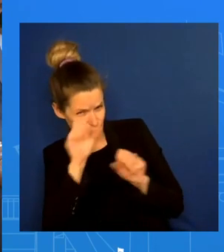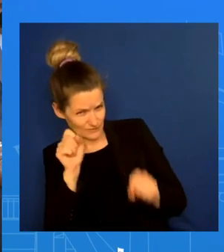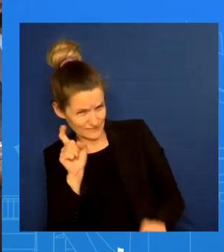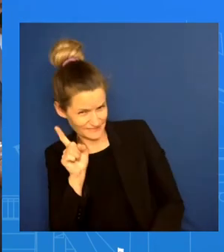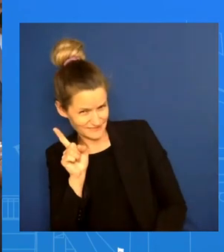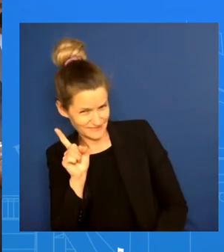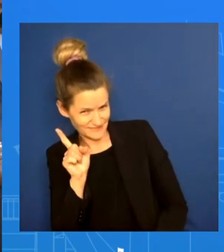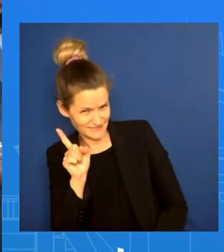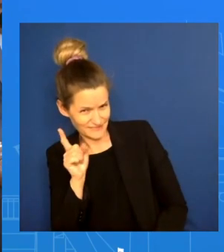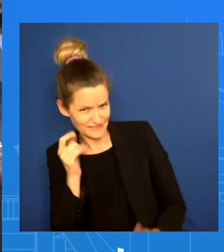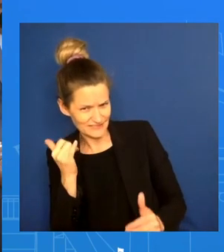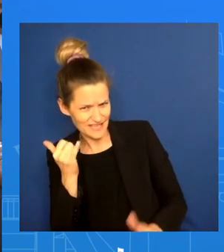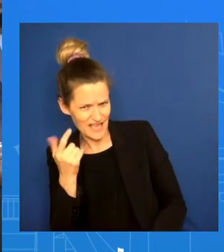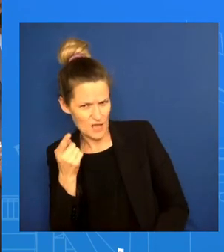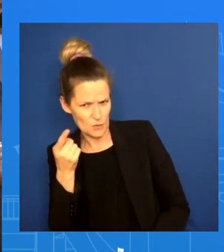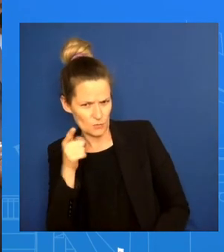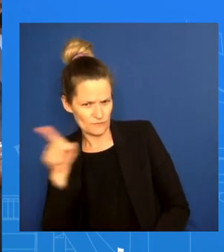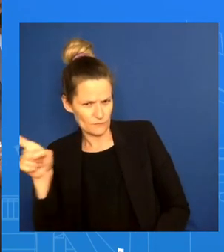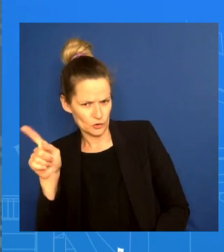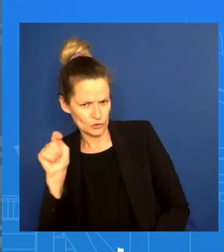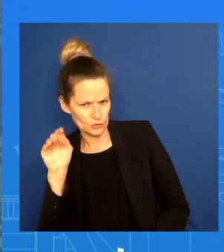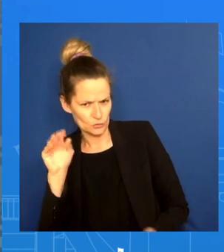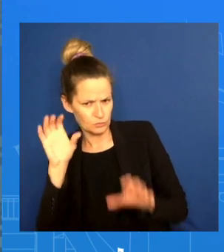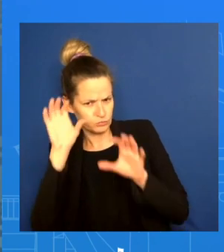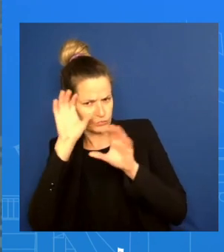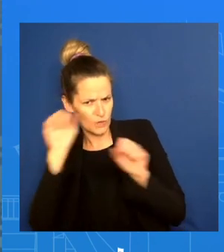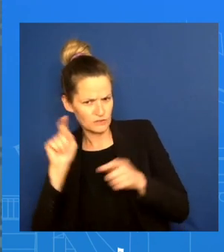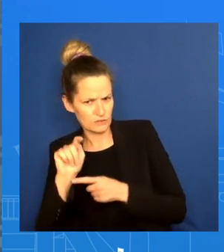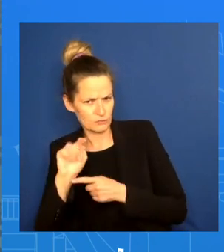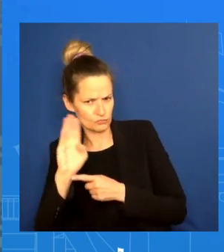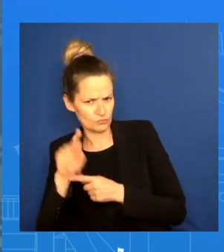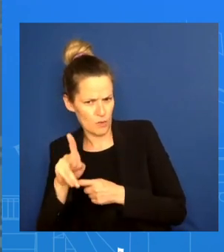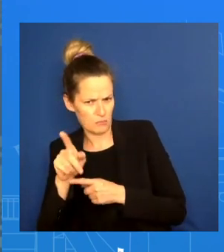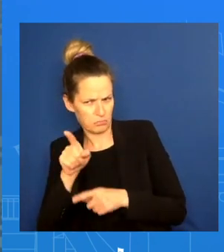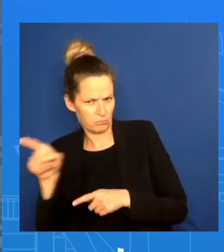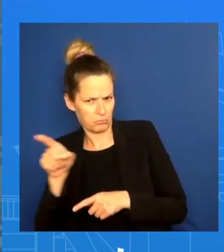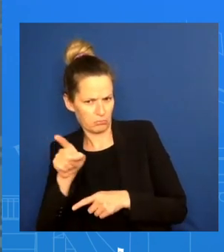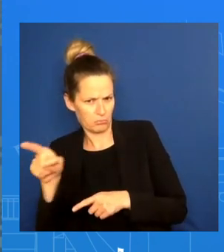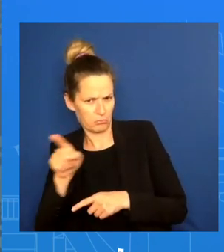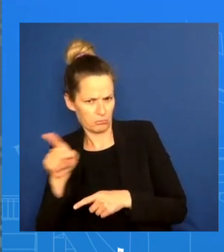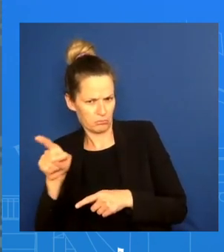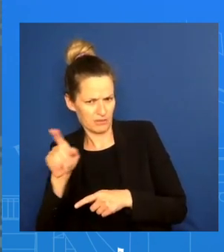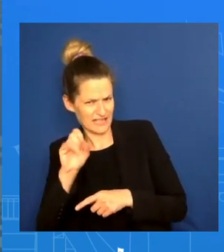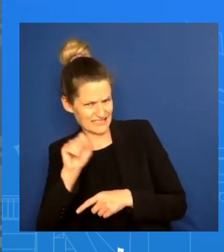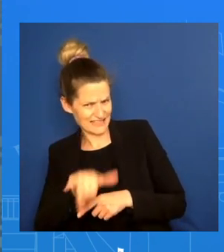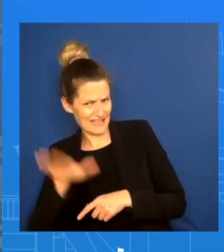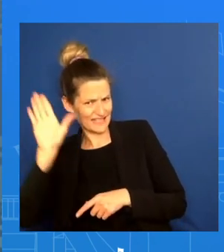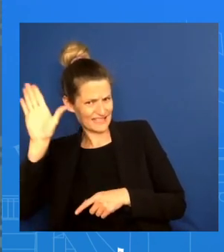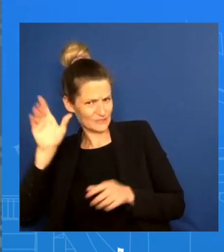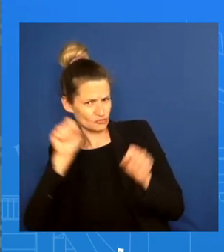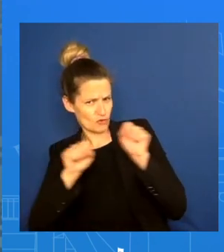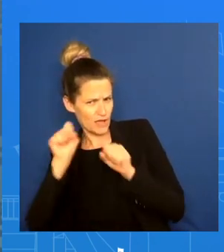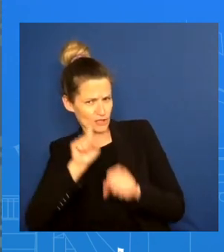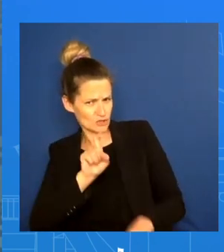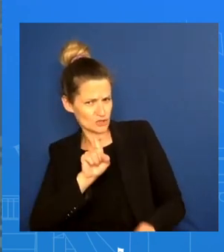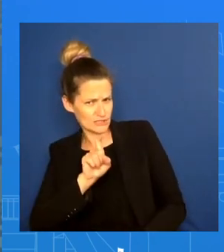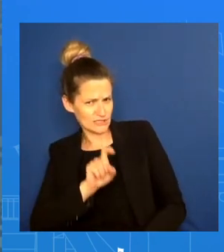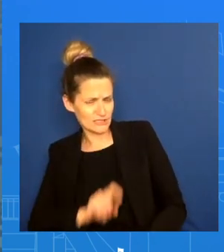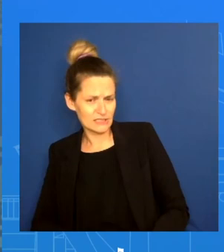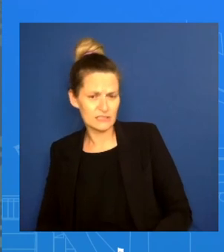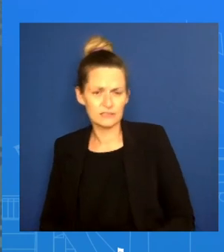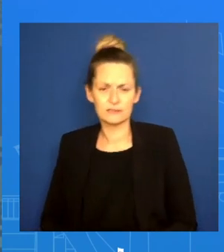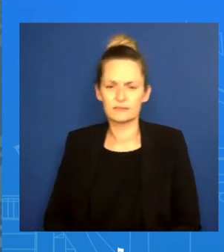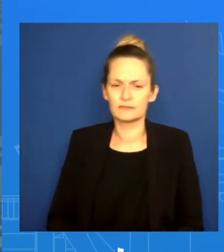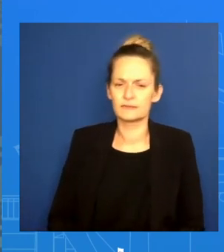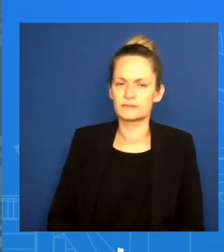in strategy to specifically name Trump? So as it relates to the tape remarks that you're speaking about, where he addressed black